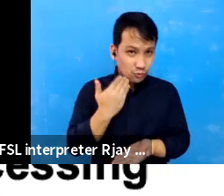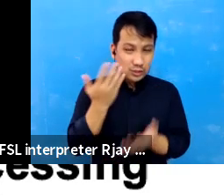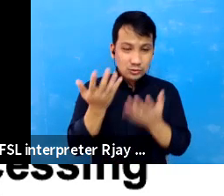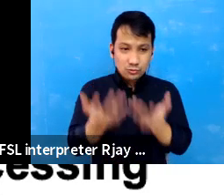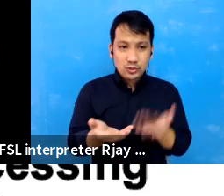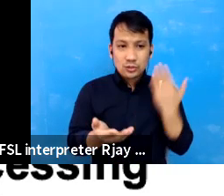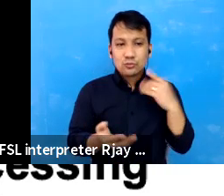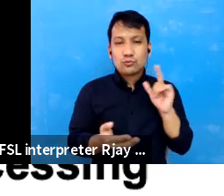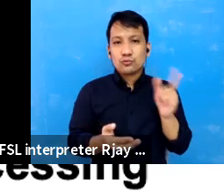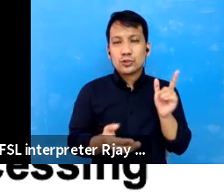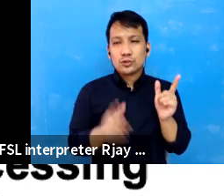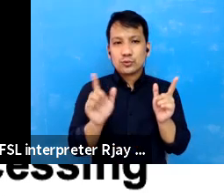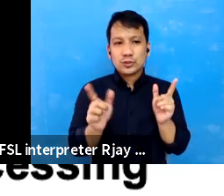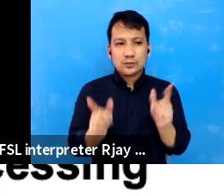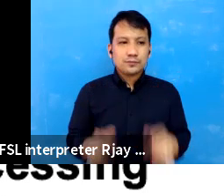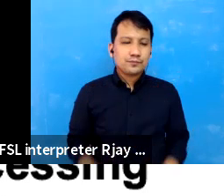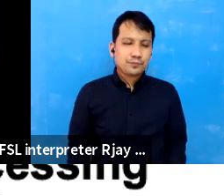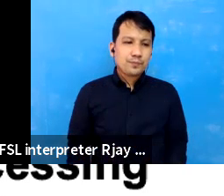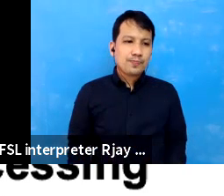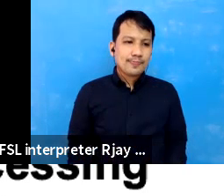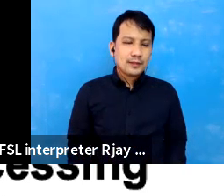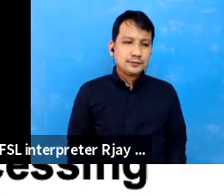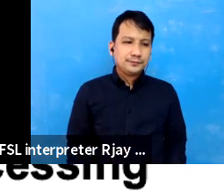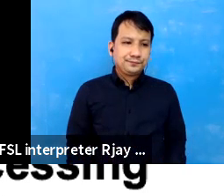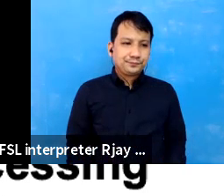noong 2020.